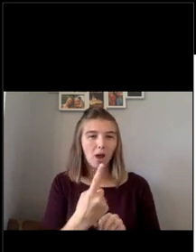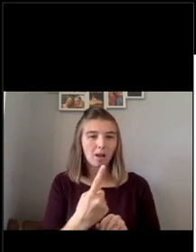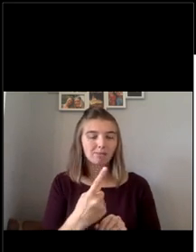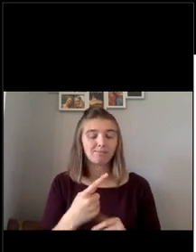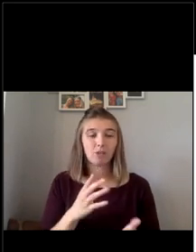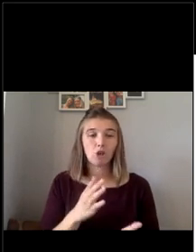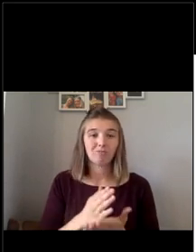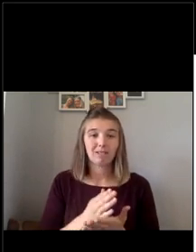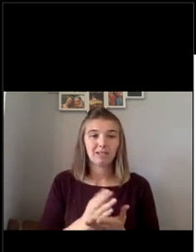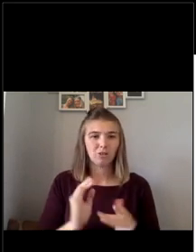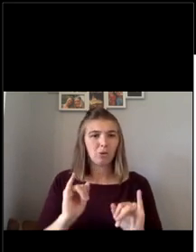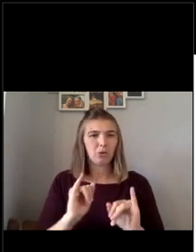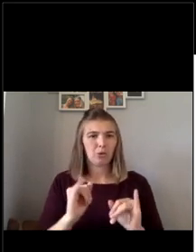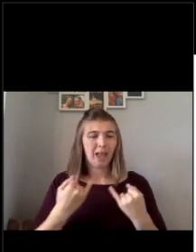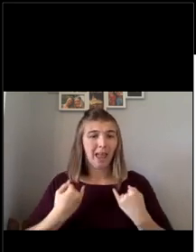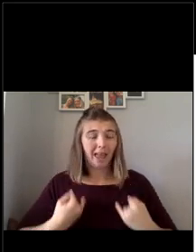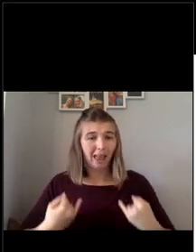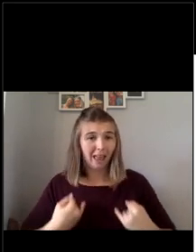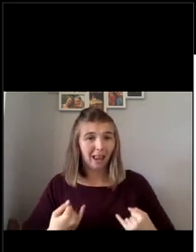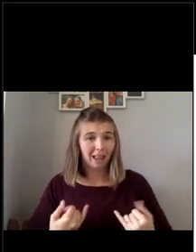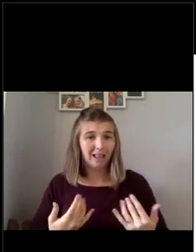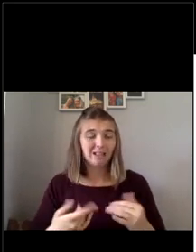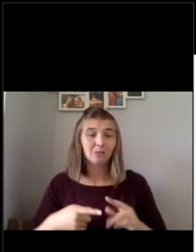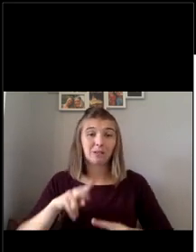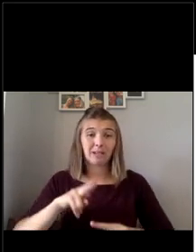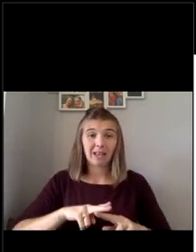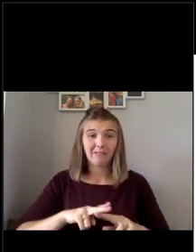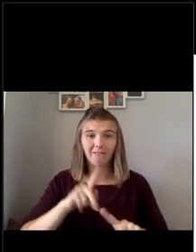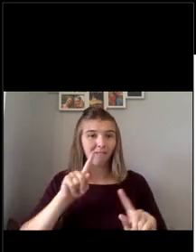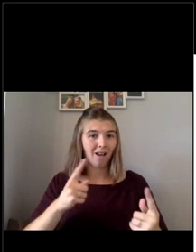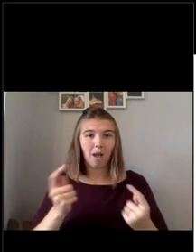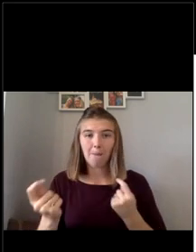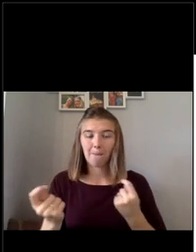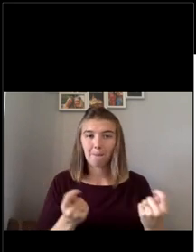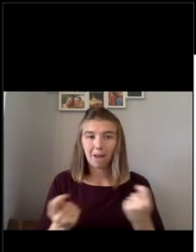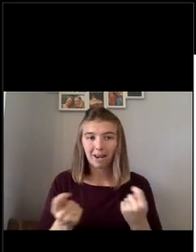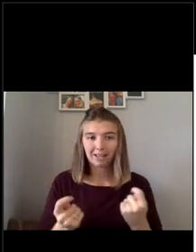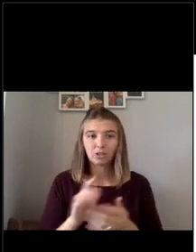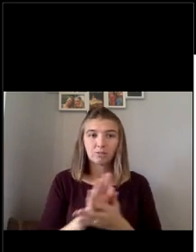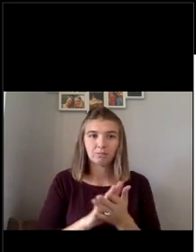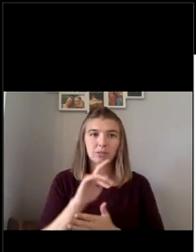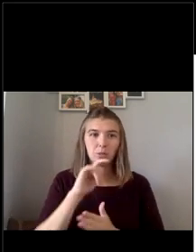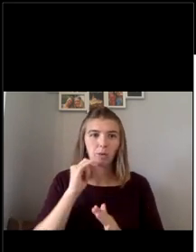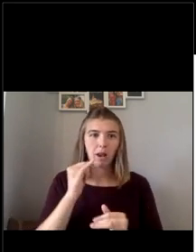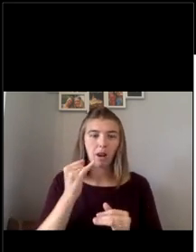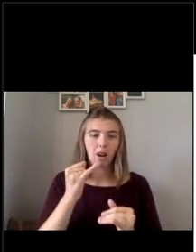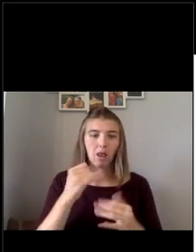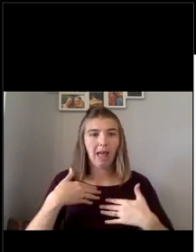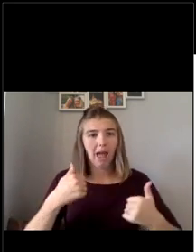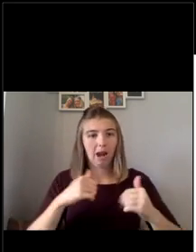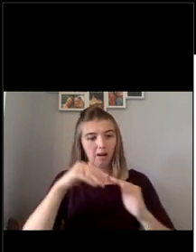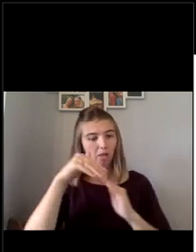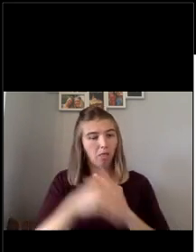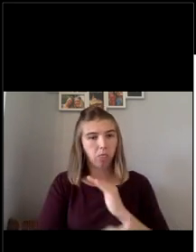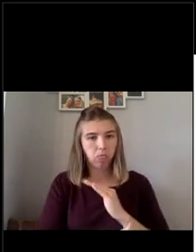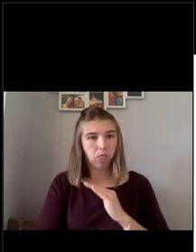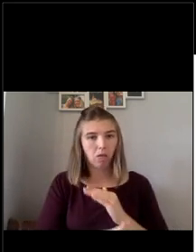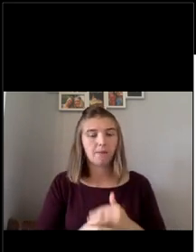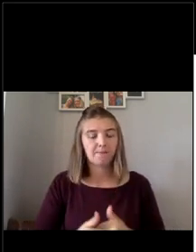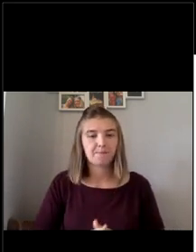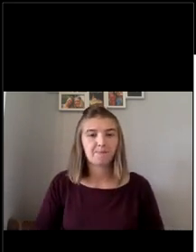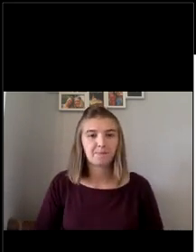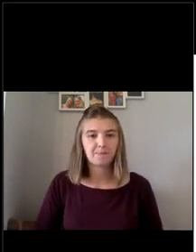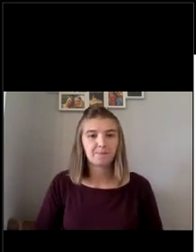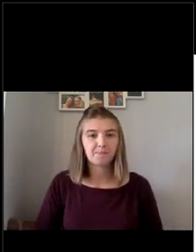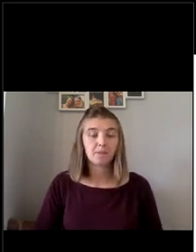illness, which if not managed properly, can have some very serious health consequences. So because